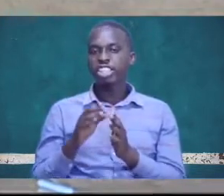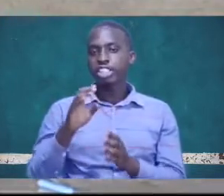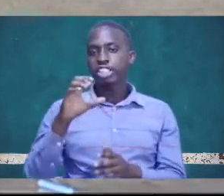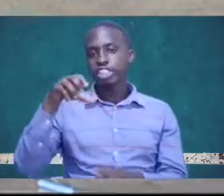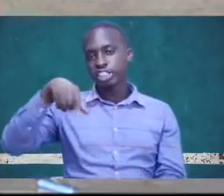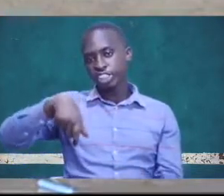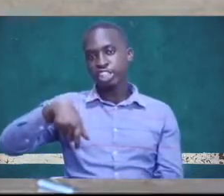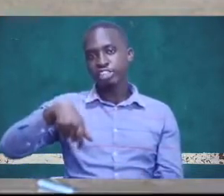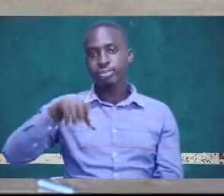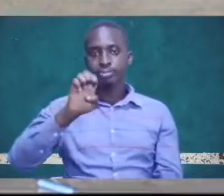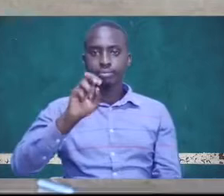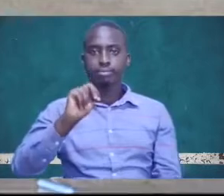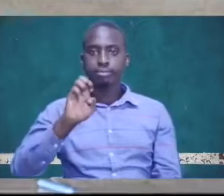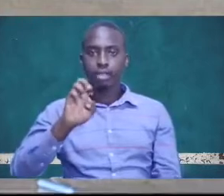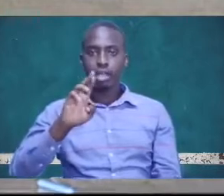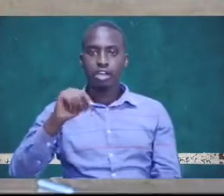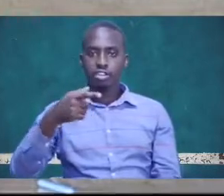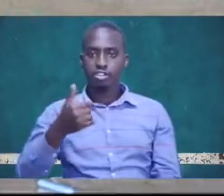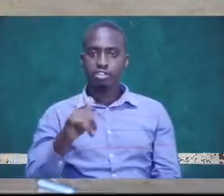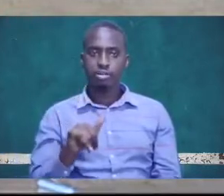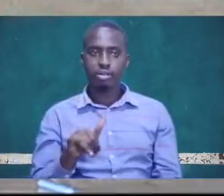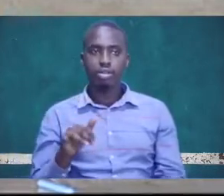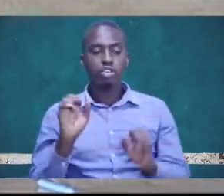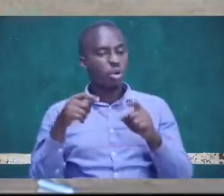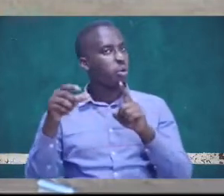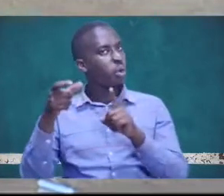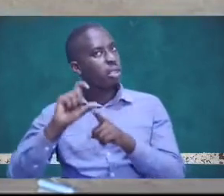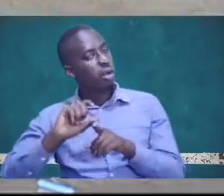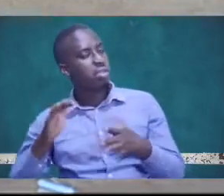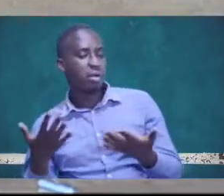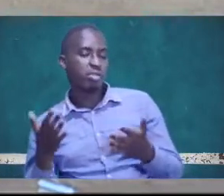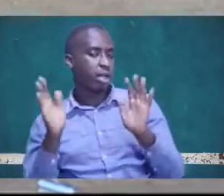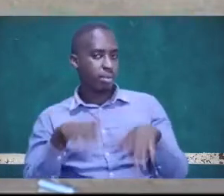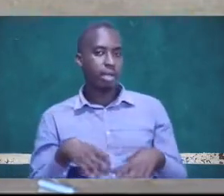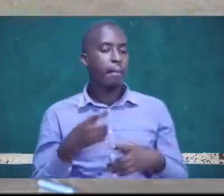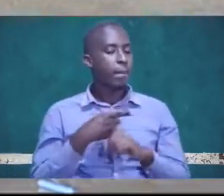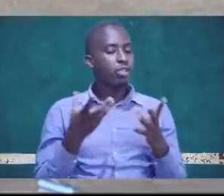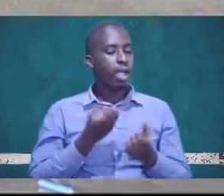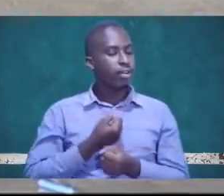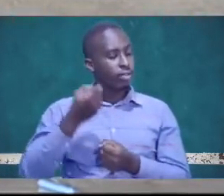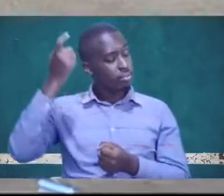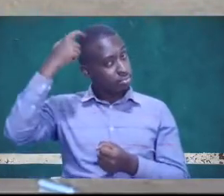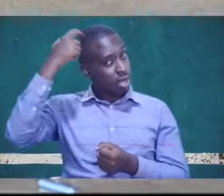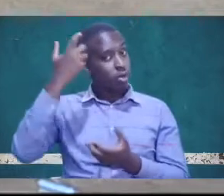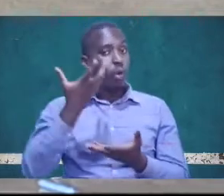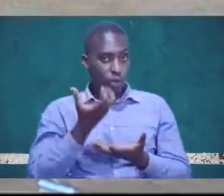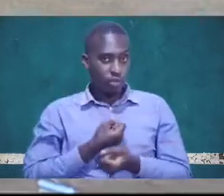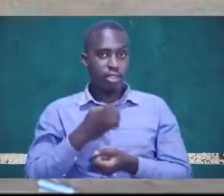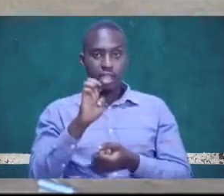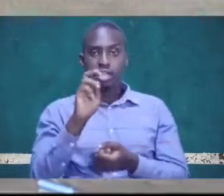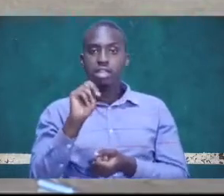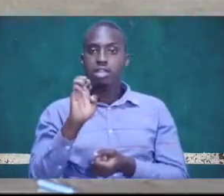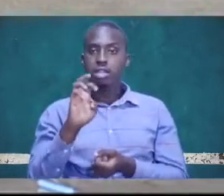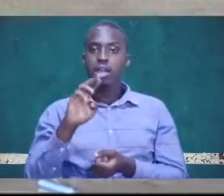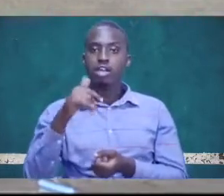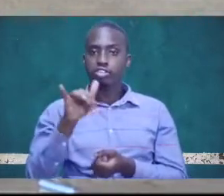right? So energy you can add on it or you cannot add, but you have into your mind that there is an energy. So please,